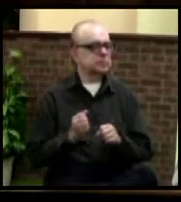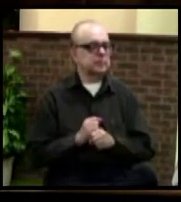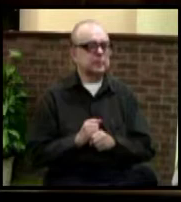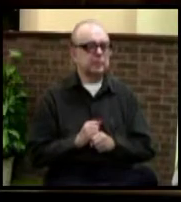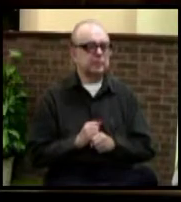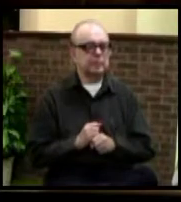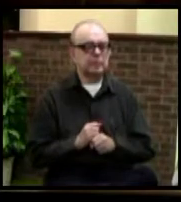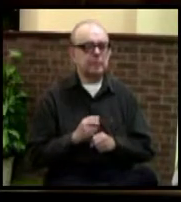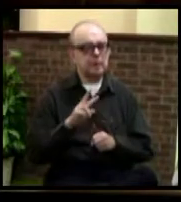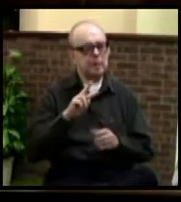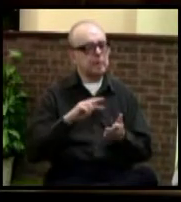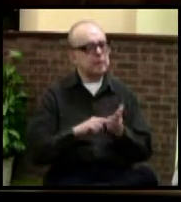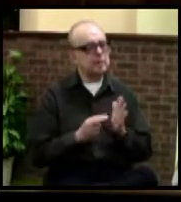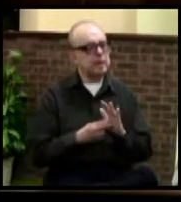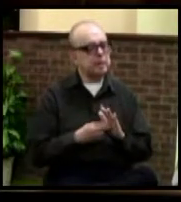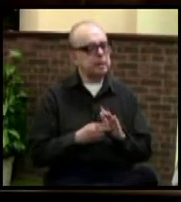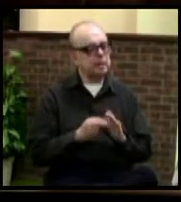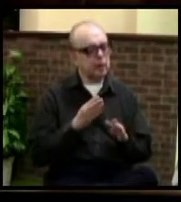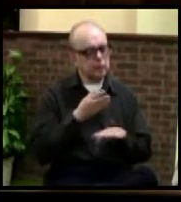Amen. And get your point across.